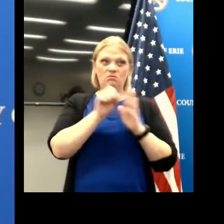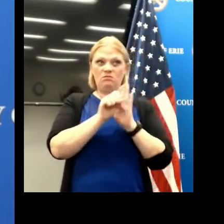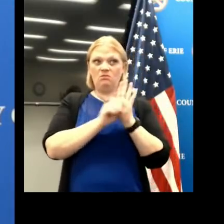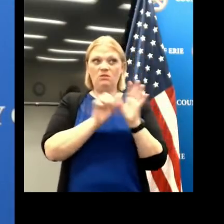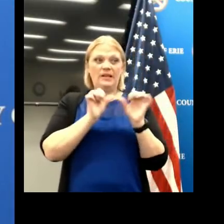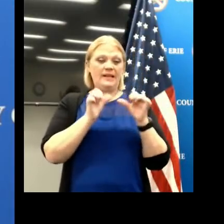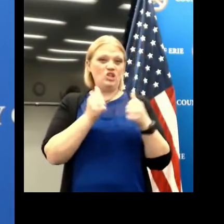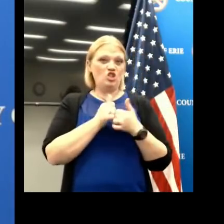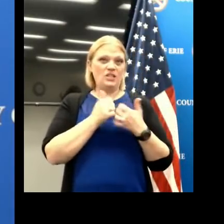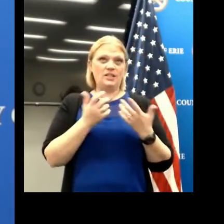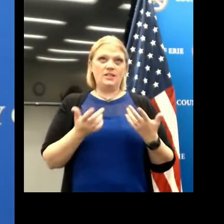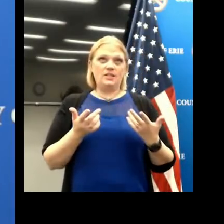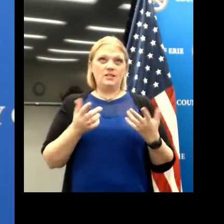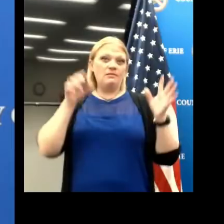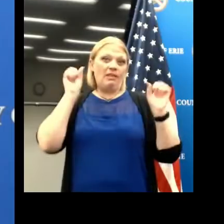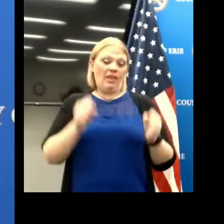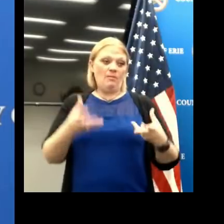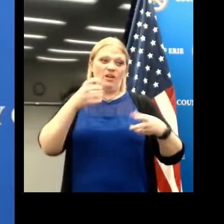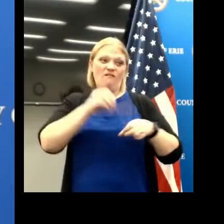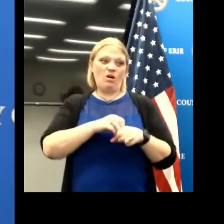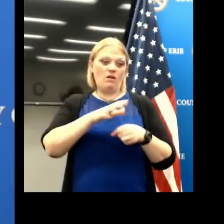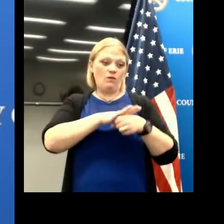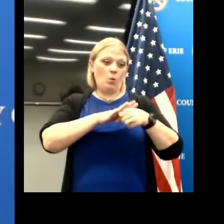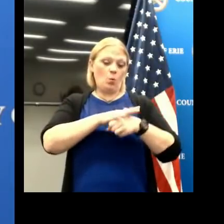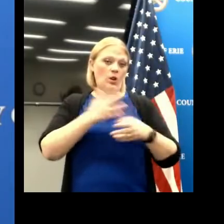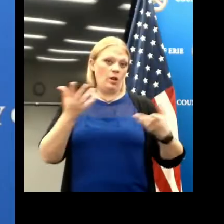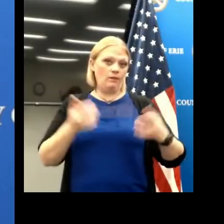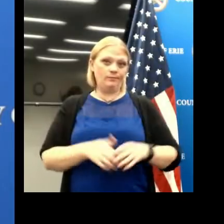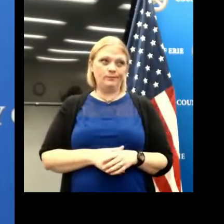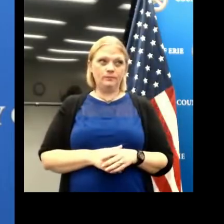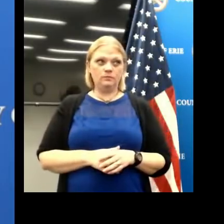agencies we talked about, can be involved in local law enforcement.